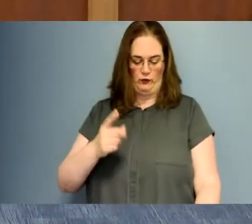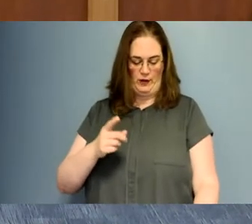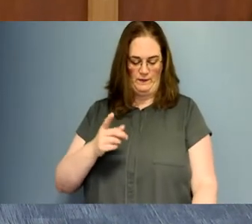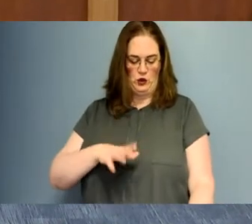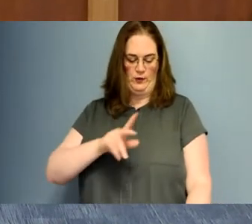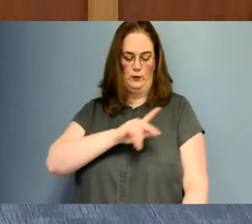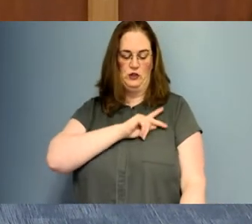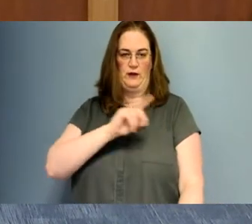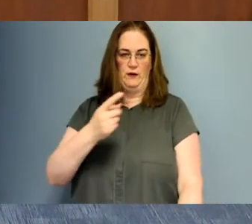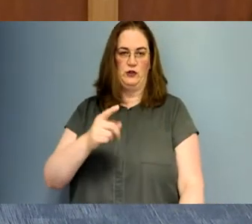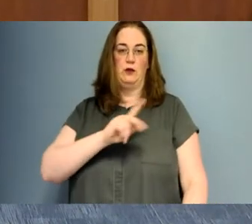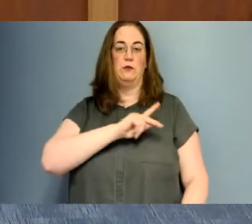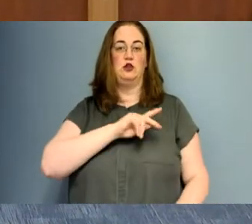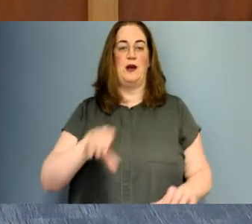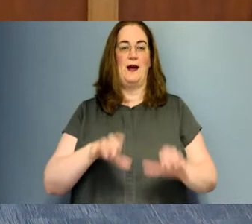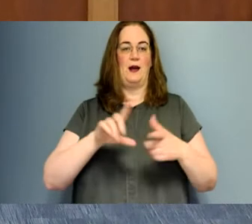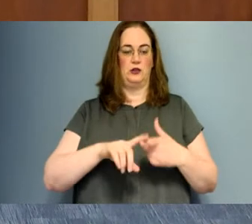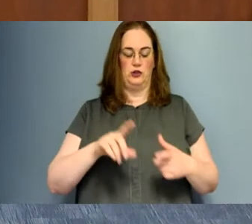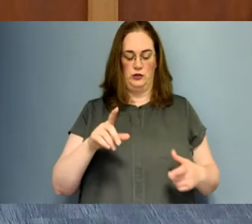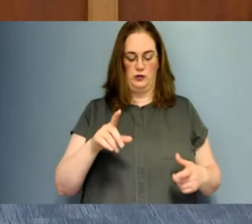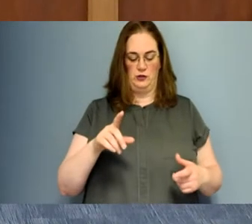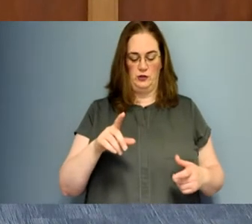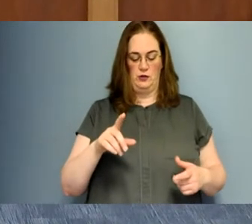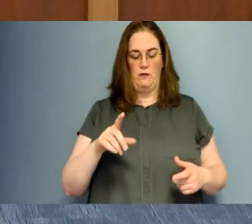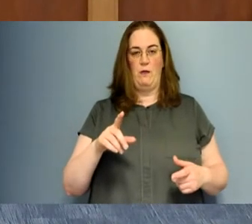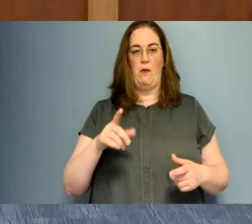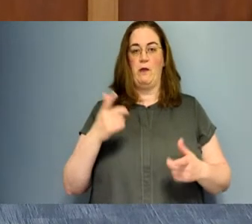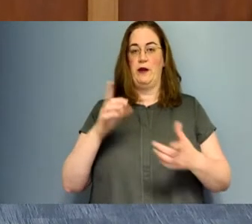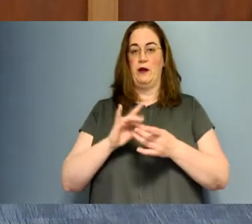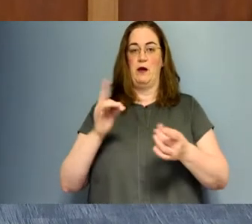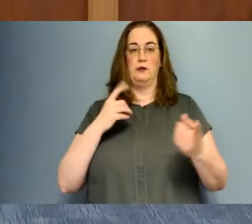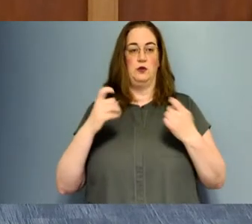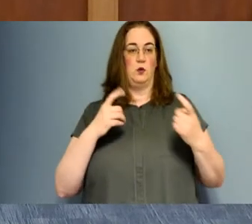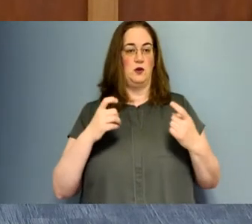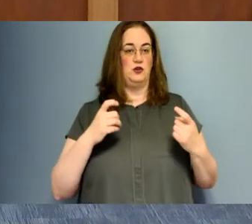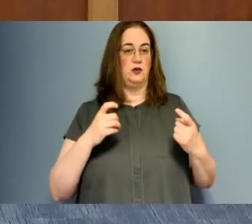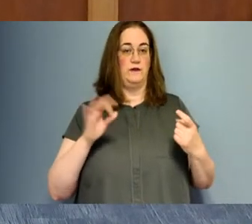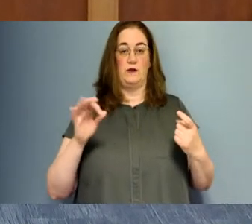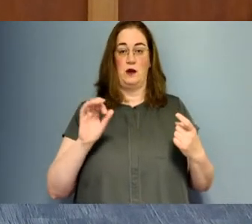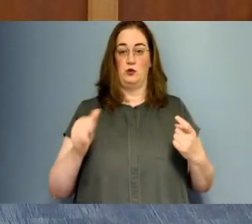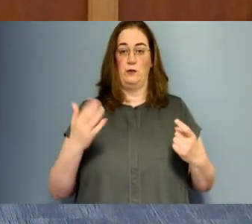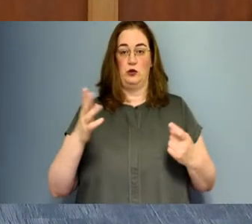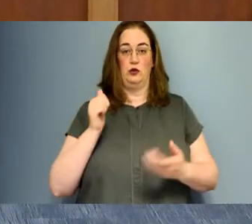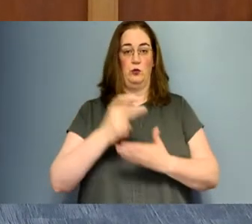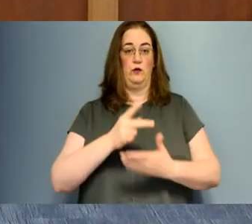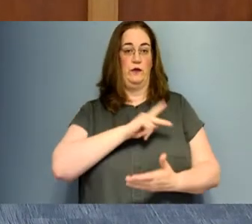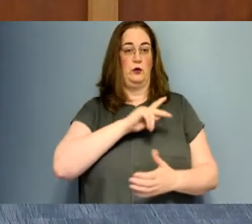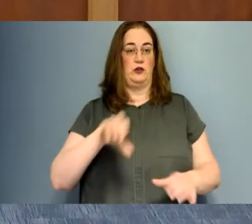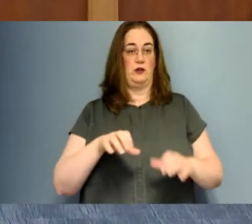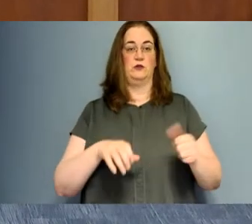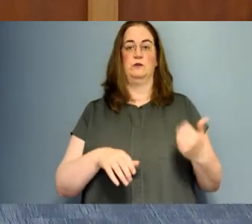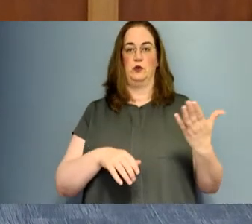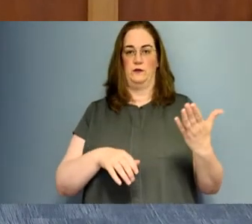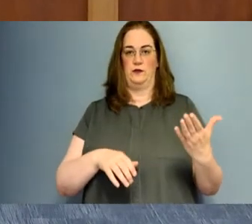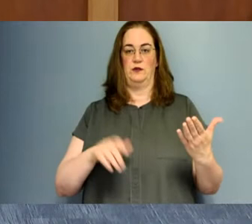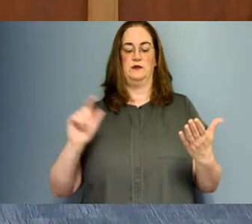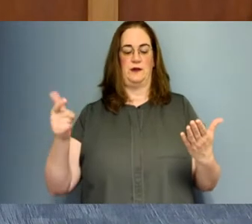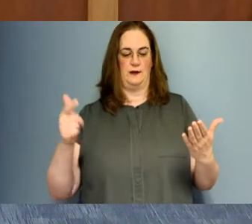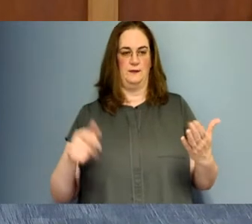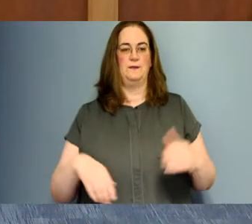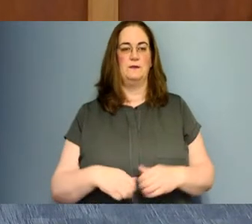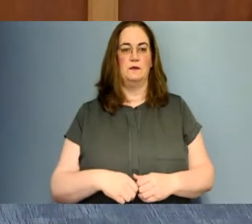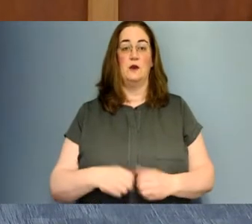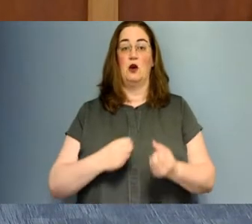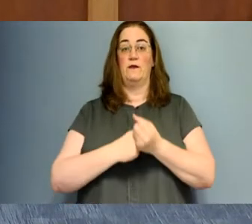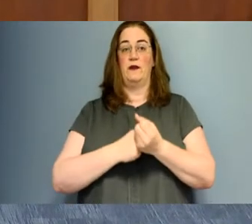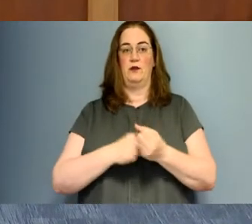personnel. Personnel actions at the bottom. Any comments or questions? If not, is there a motion to approve the personnel actions? So moved. Second. All